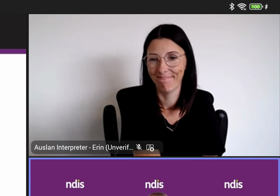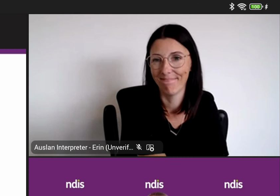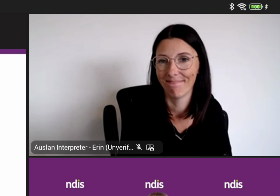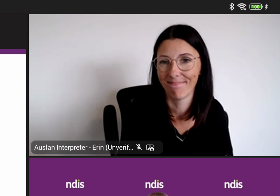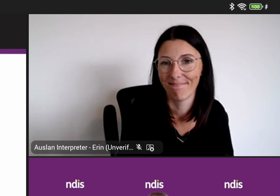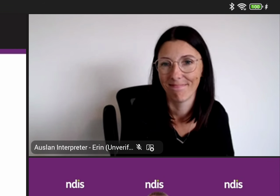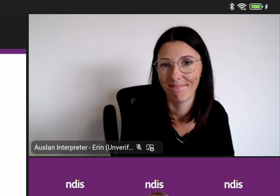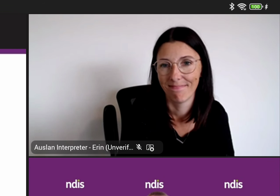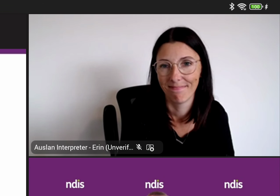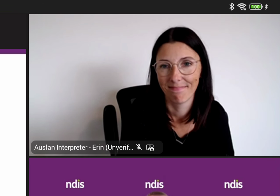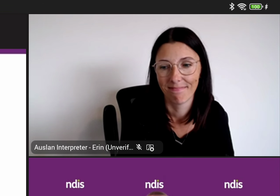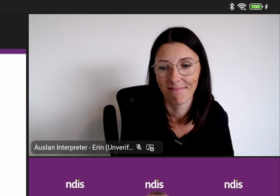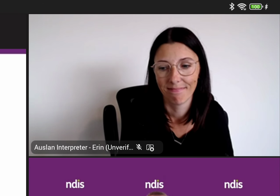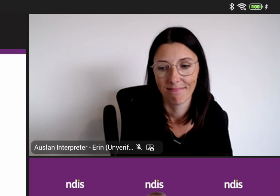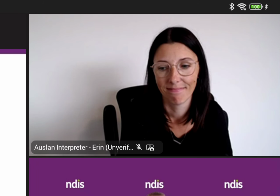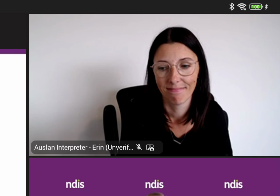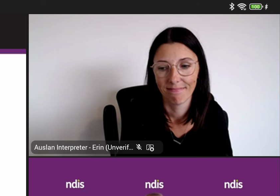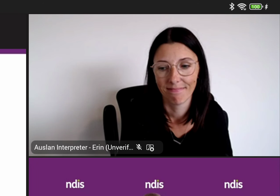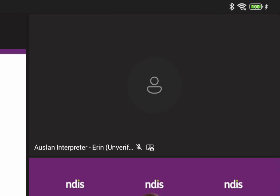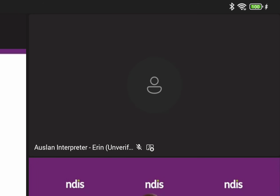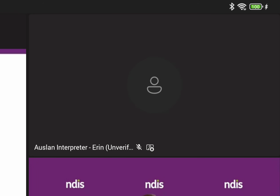Notice of impairments.